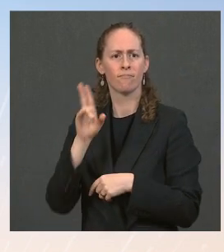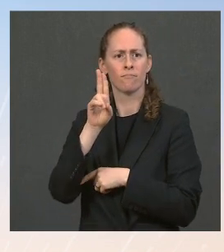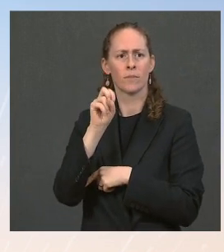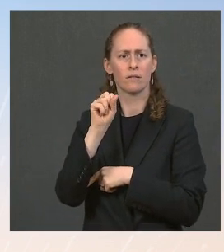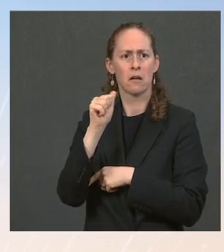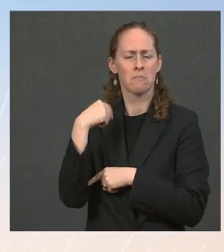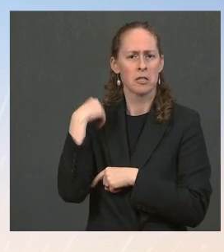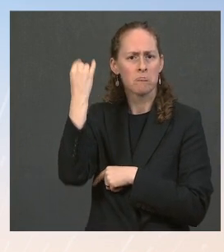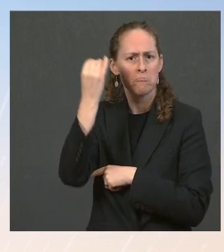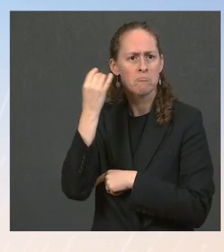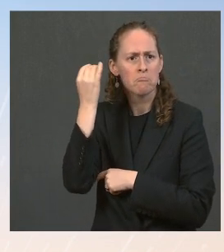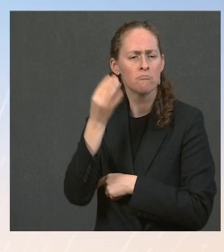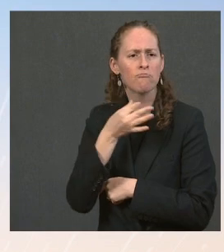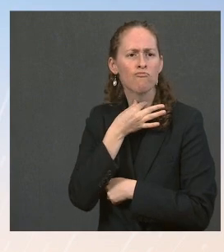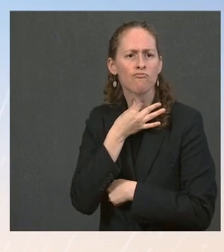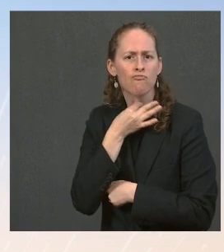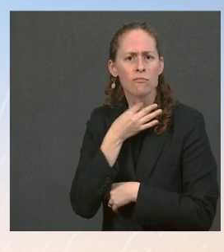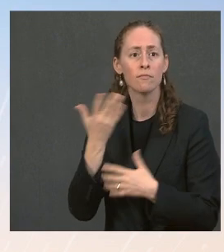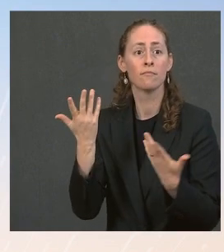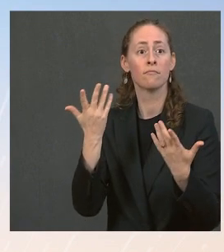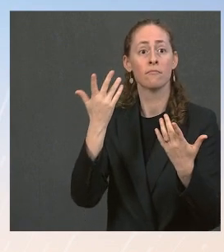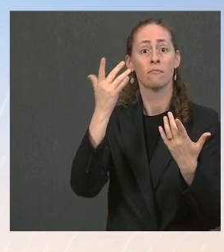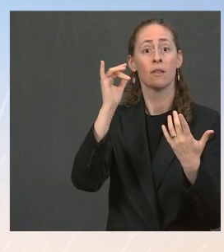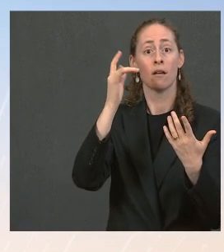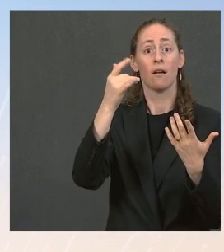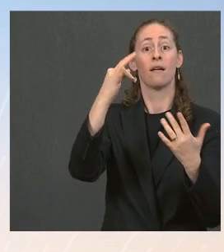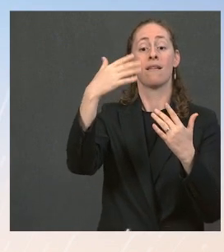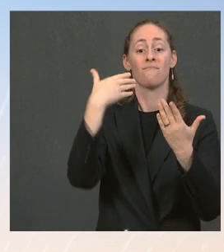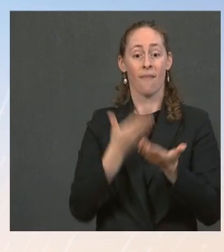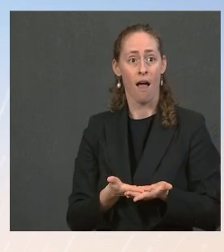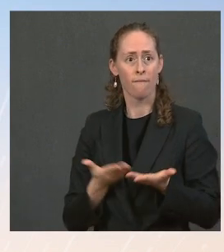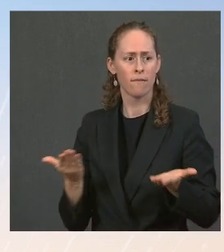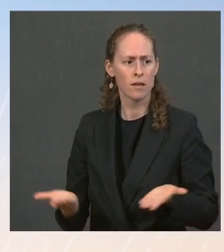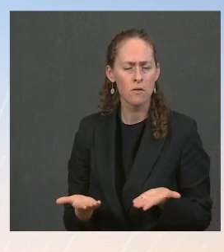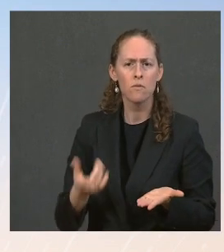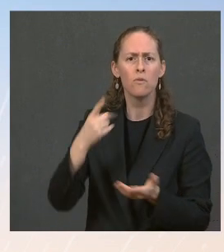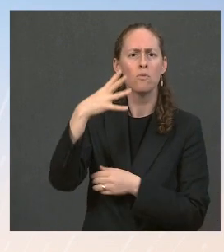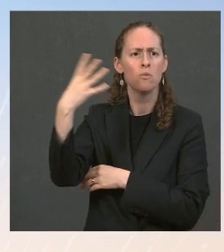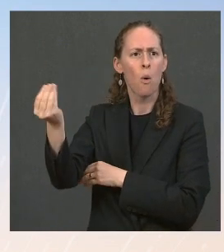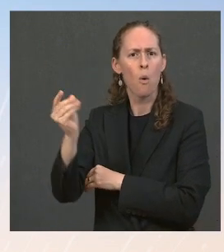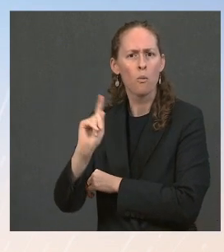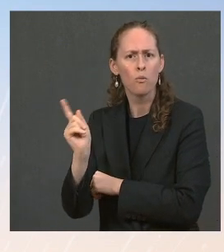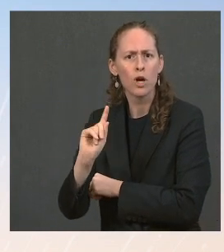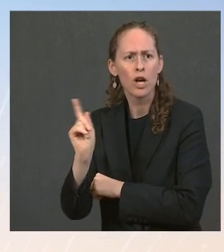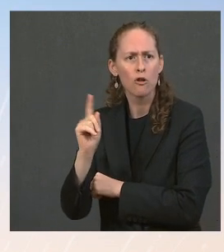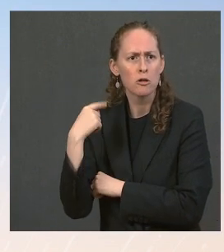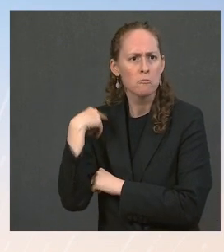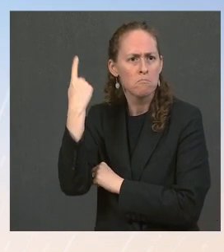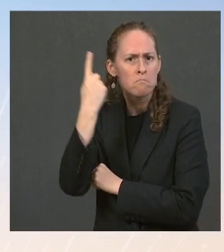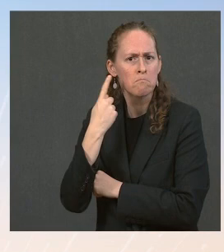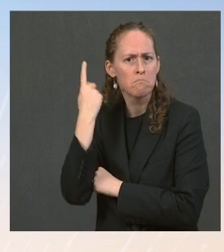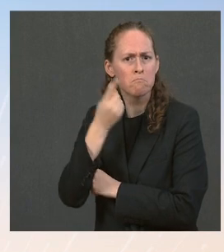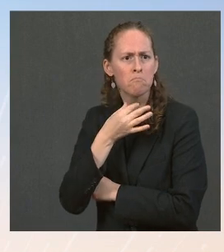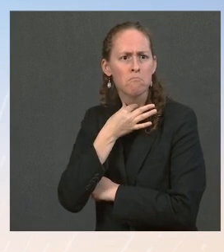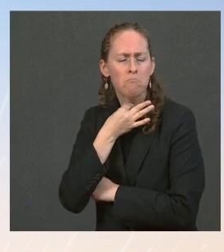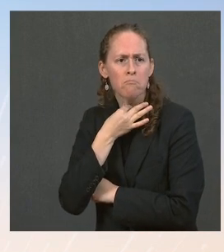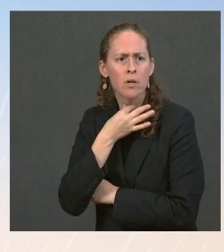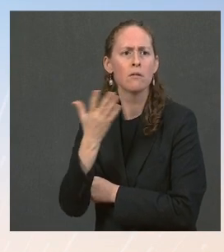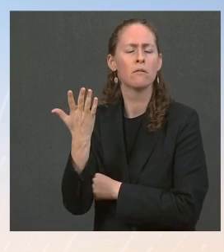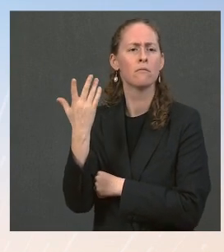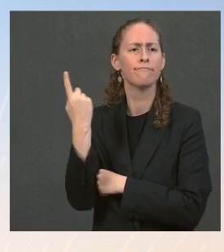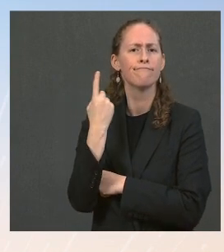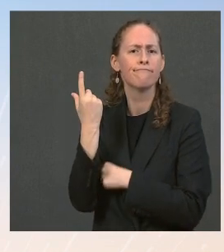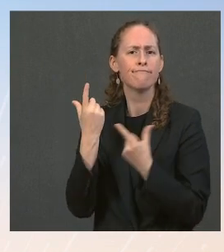Haiti? And does the administration have any concern that these releases undercut the public messaging that patients should not come to the